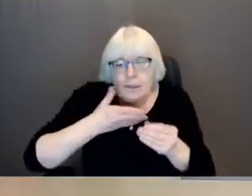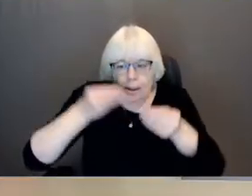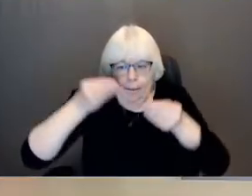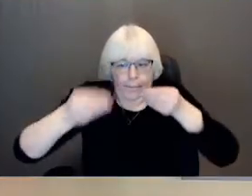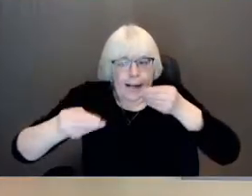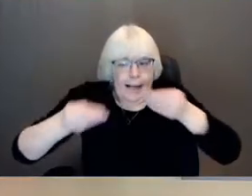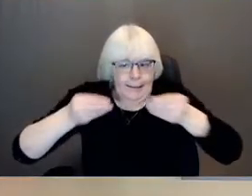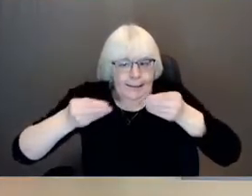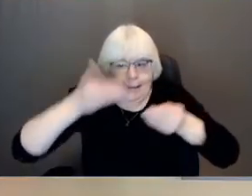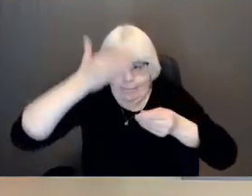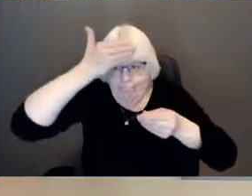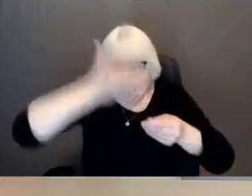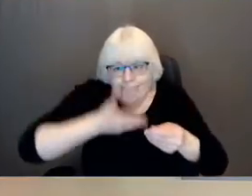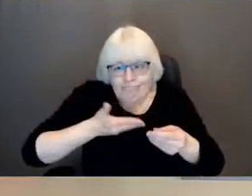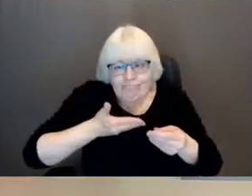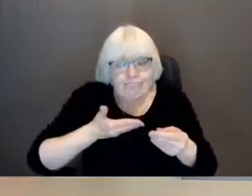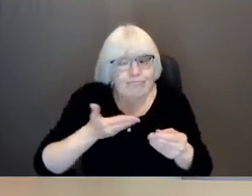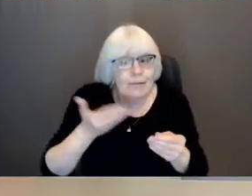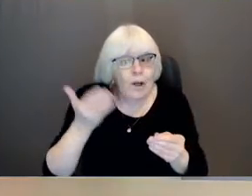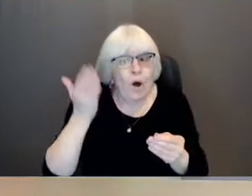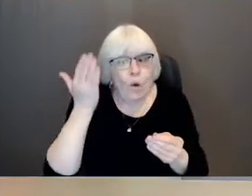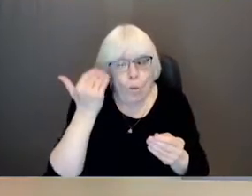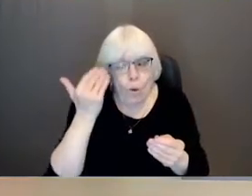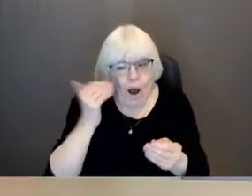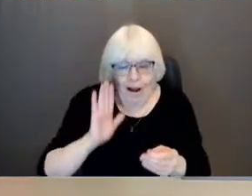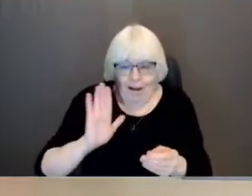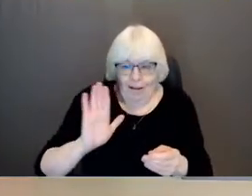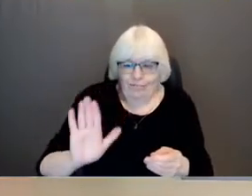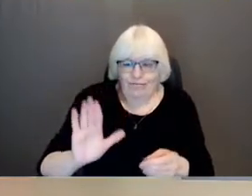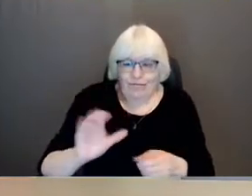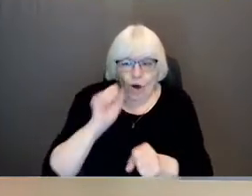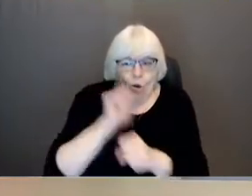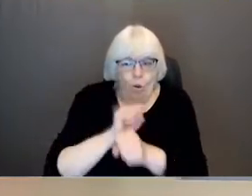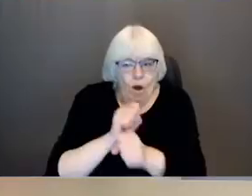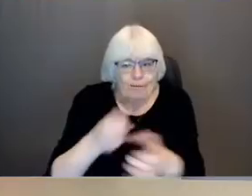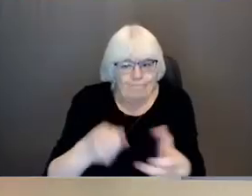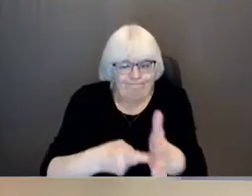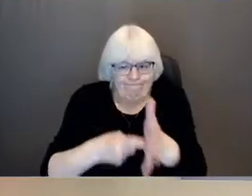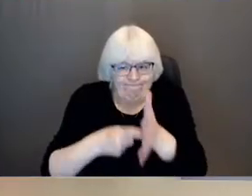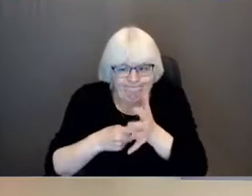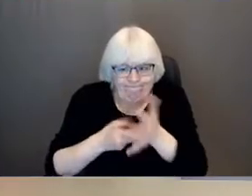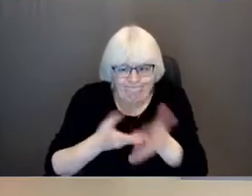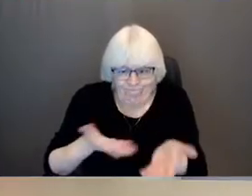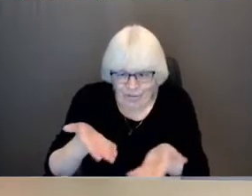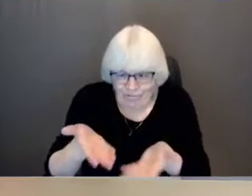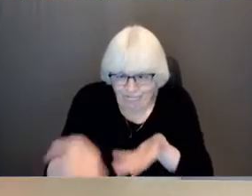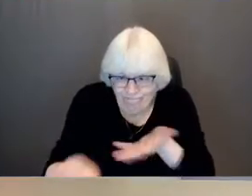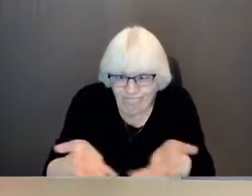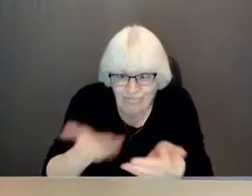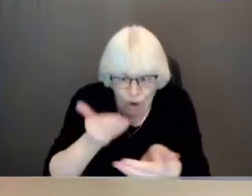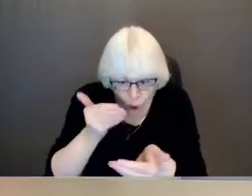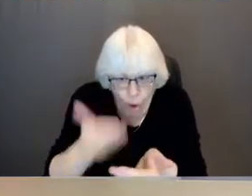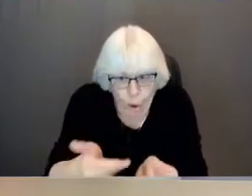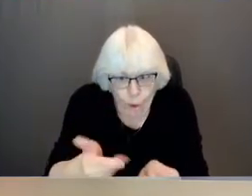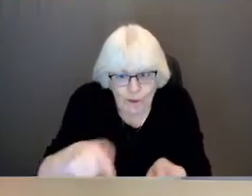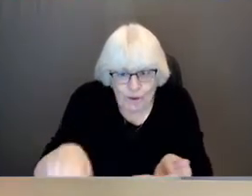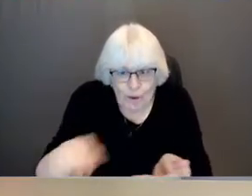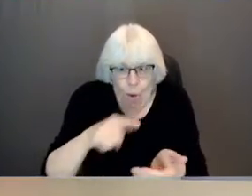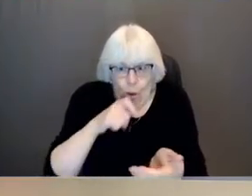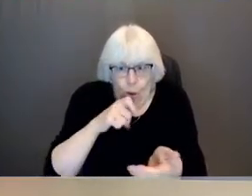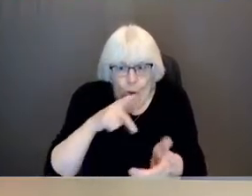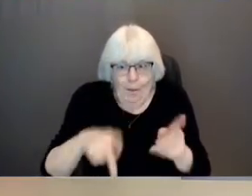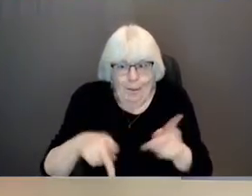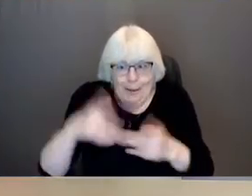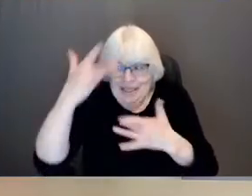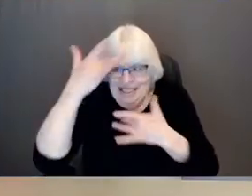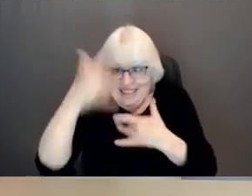But if you're walking quickly through Sobeys or down the hall, you